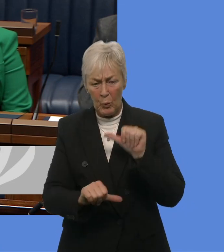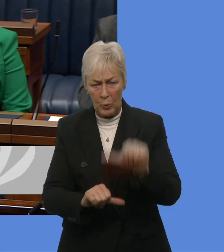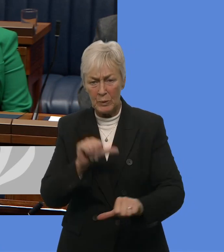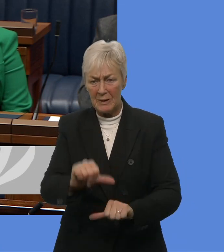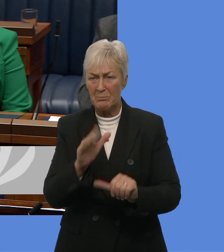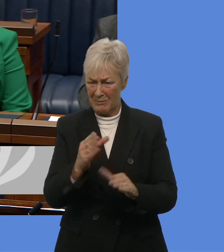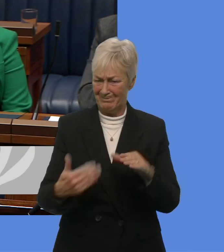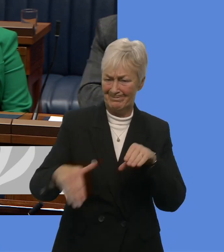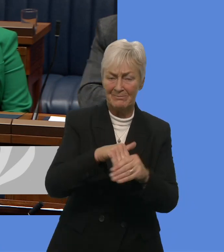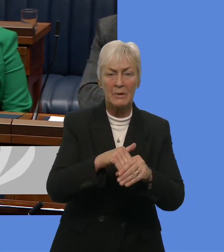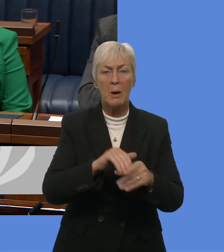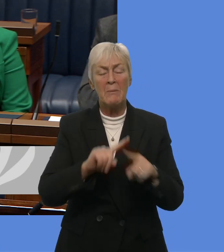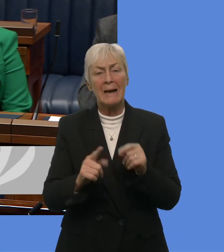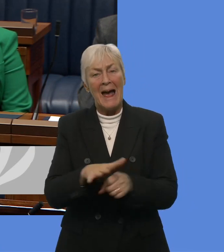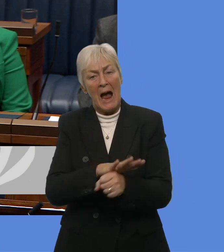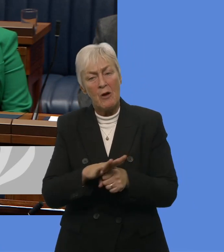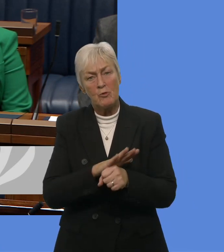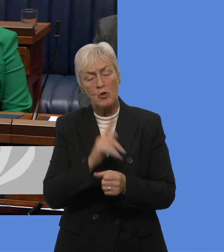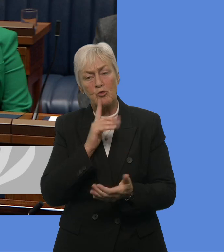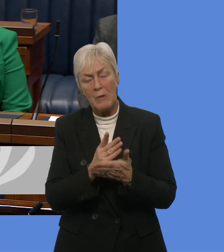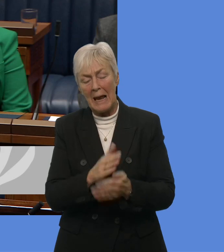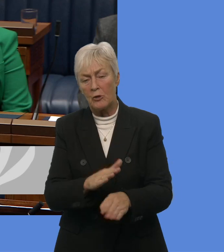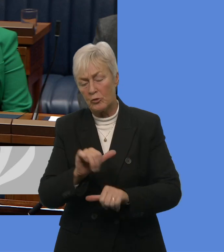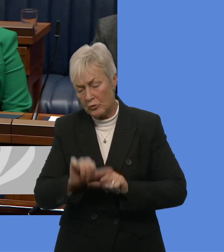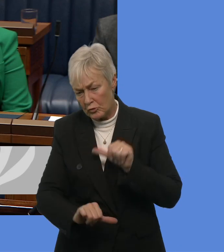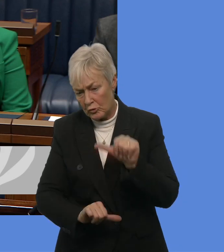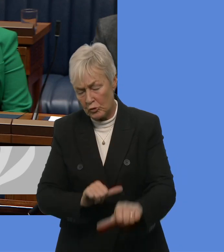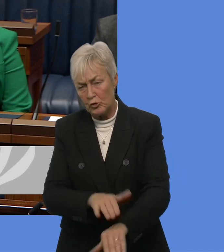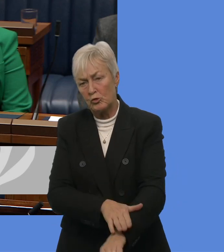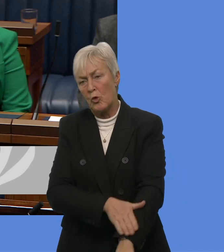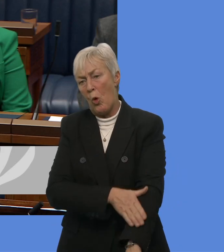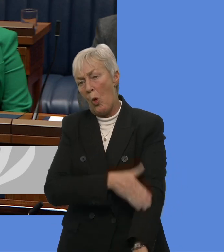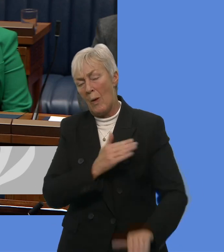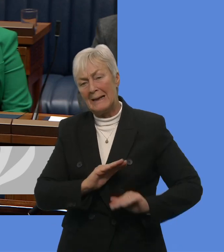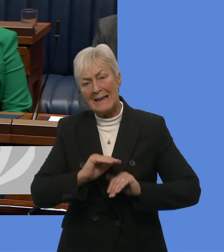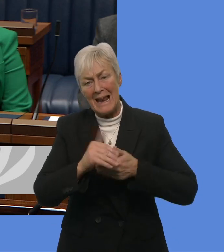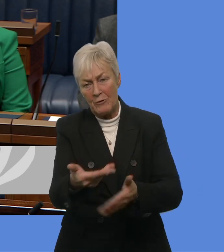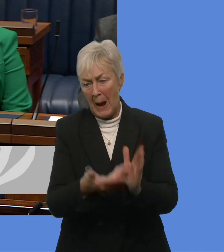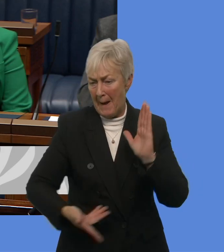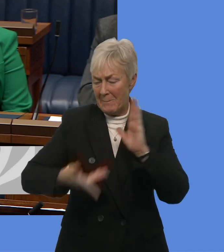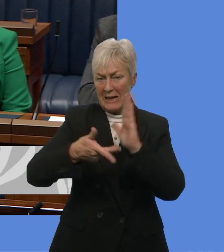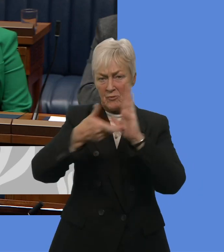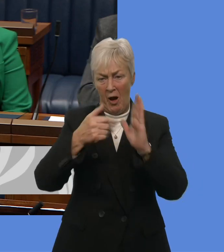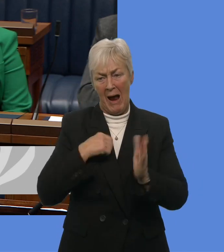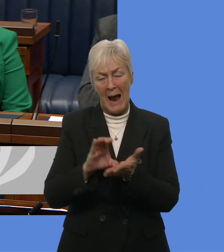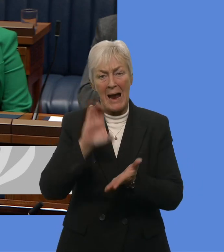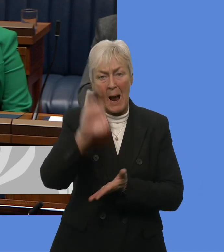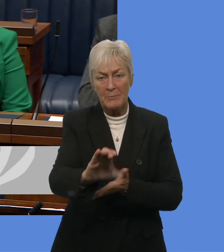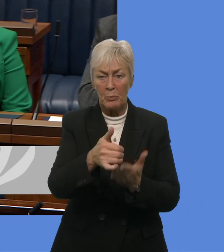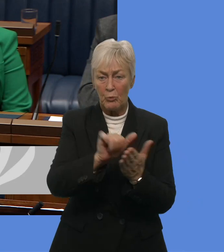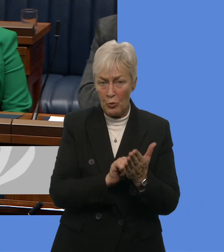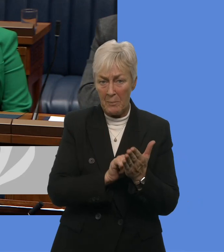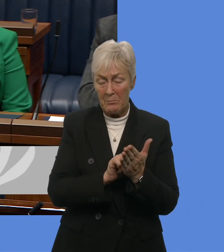aspects to this, but these are aspects that really slow down the delivery and implementation of our capital programme. In addition,